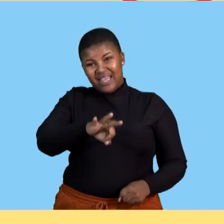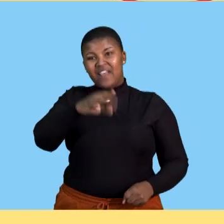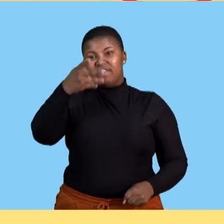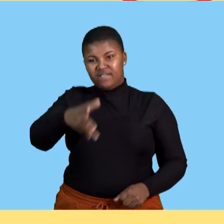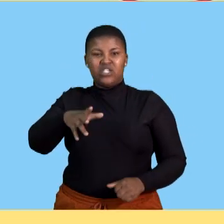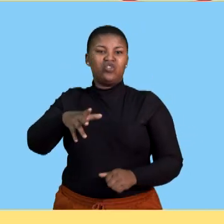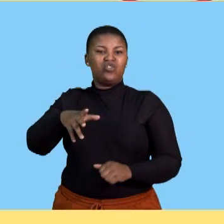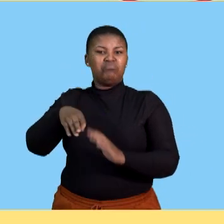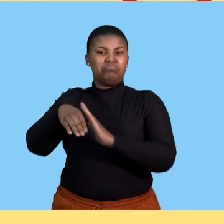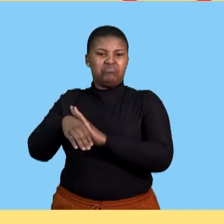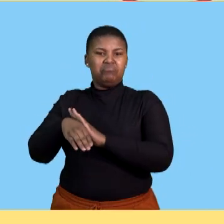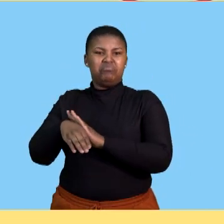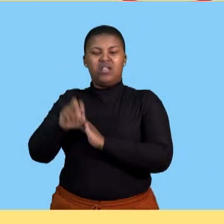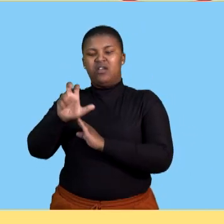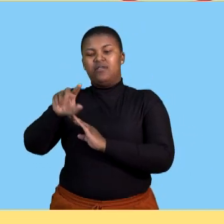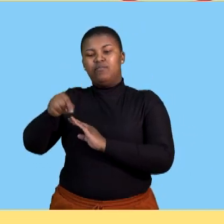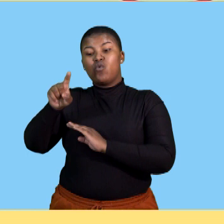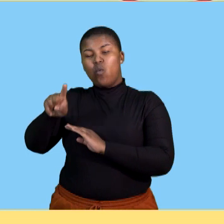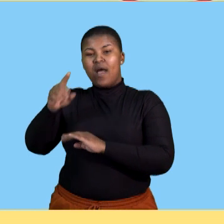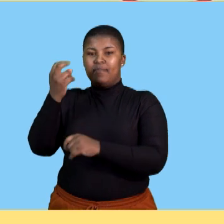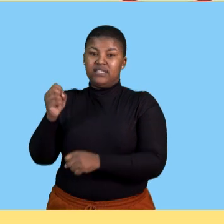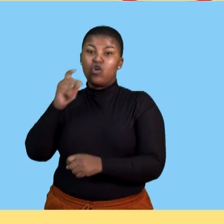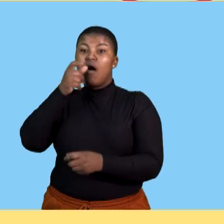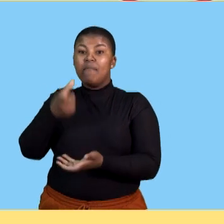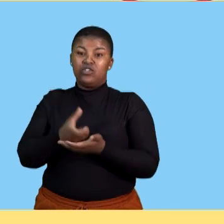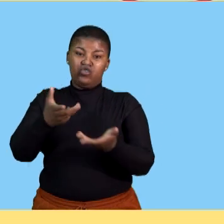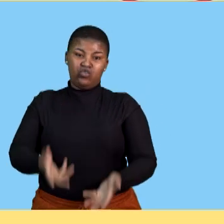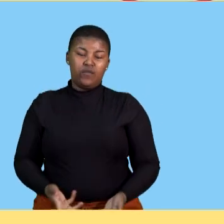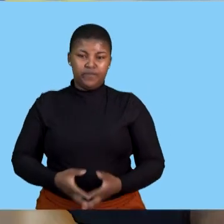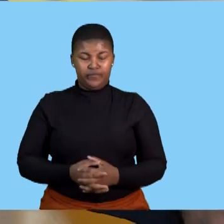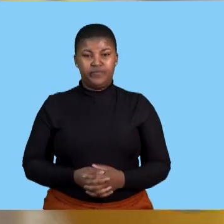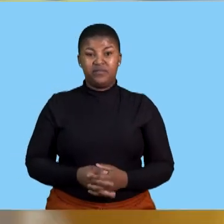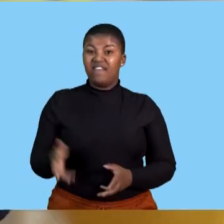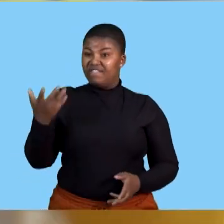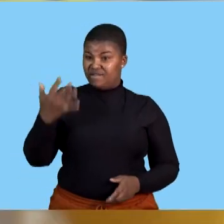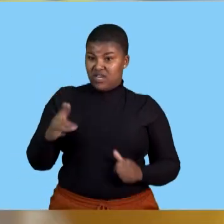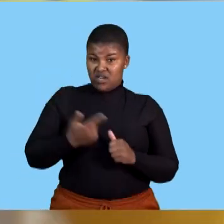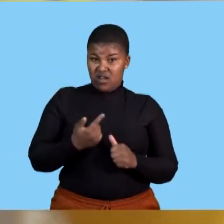2023. This is how you then comment after you have